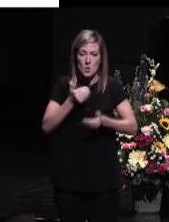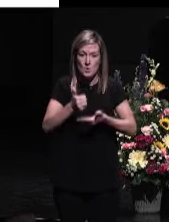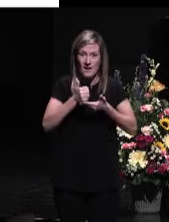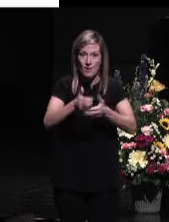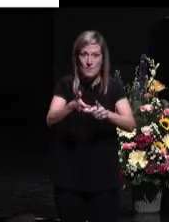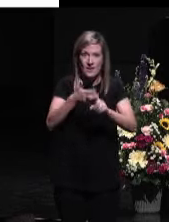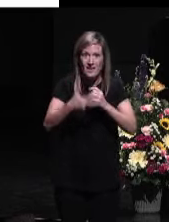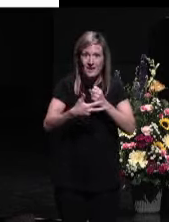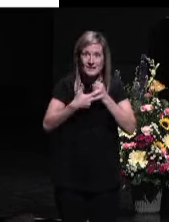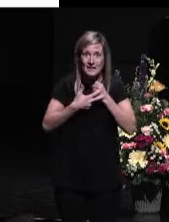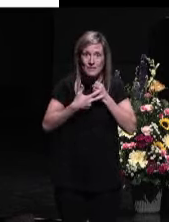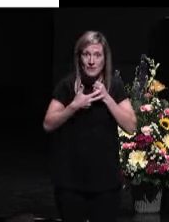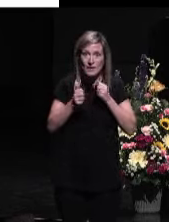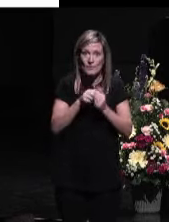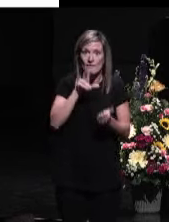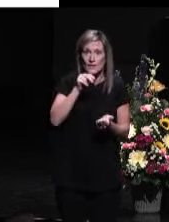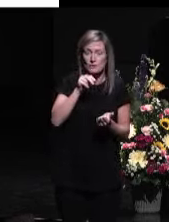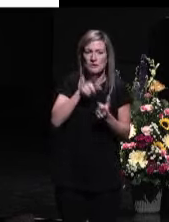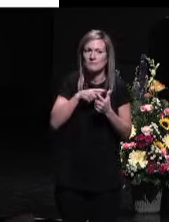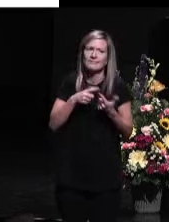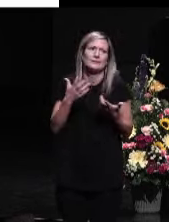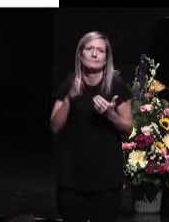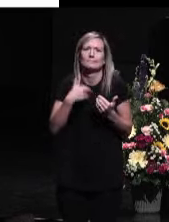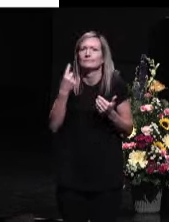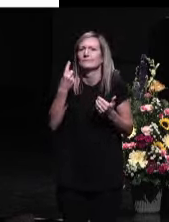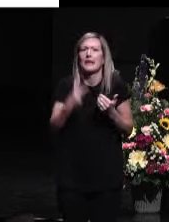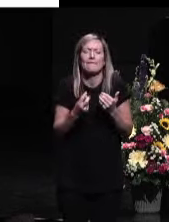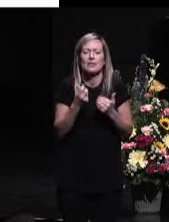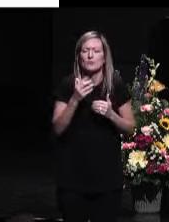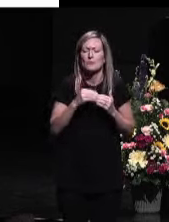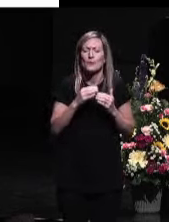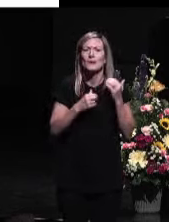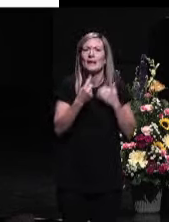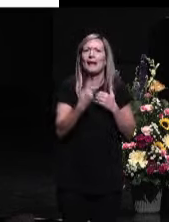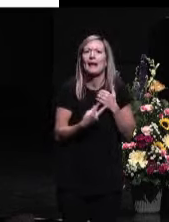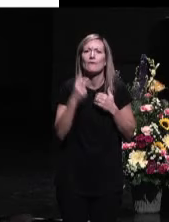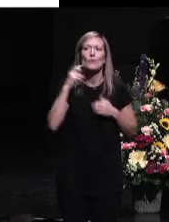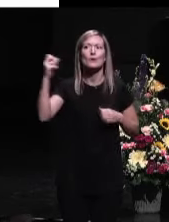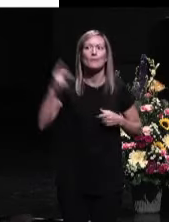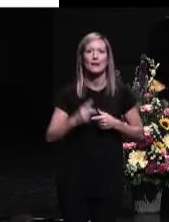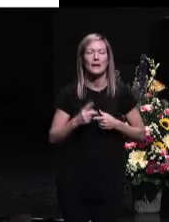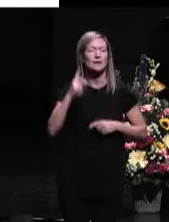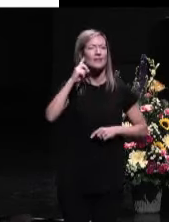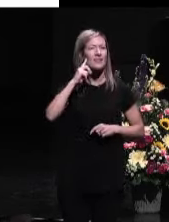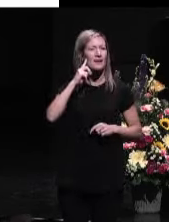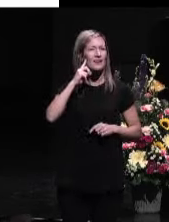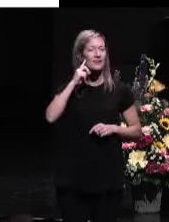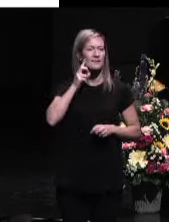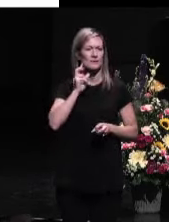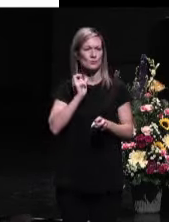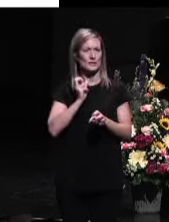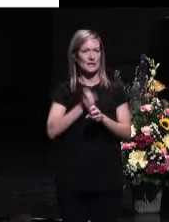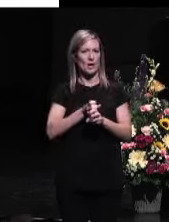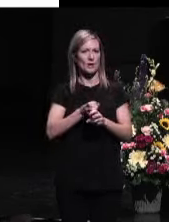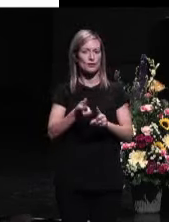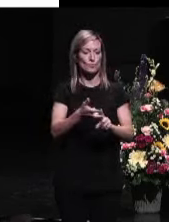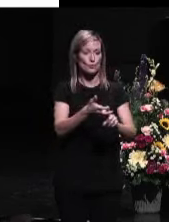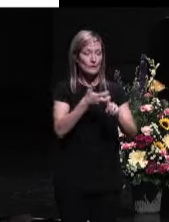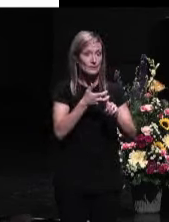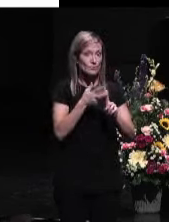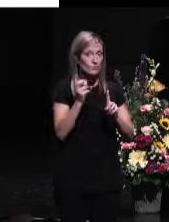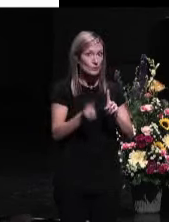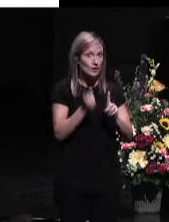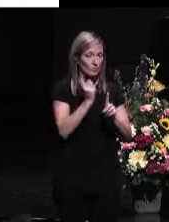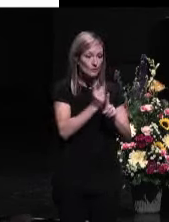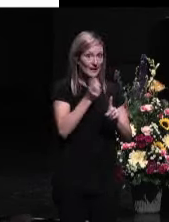freshmen, you hardly get half of them. It's just a little bit more than half. Think about that for a moment, how hard it is to recruit.